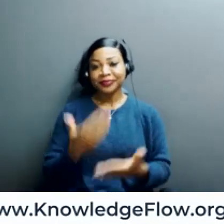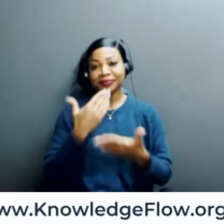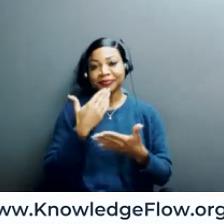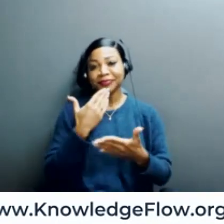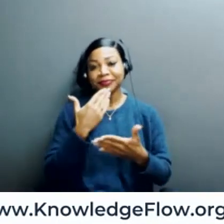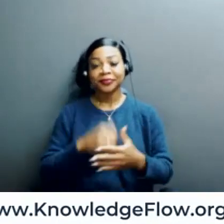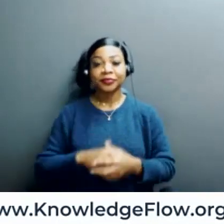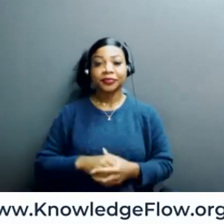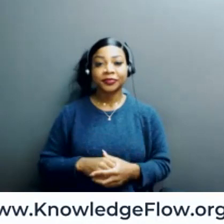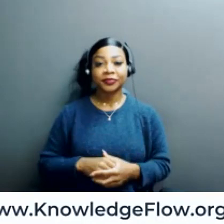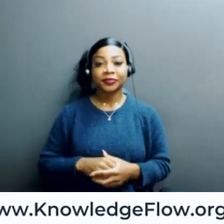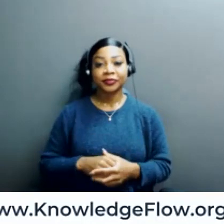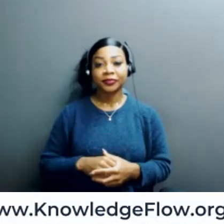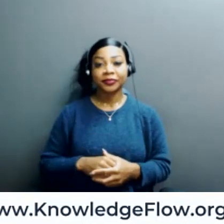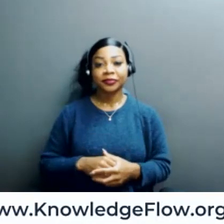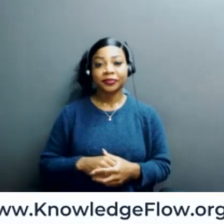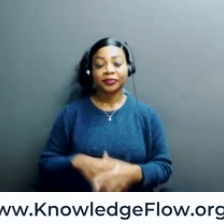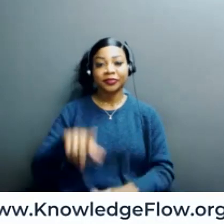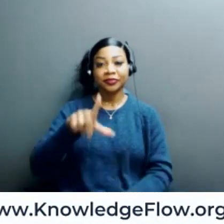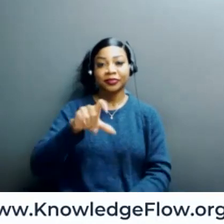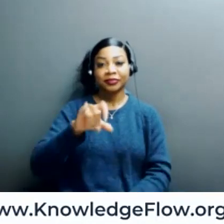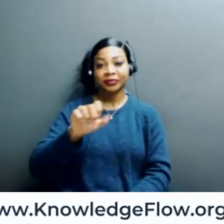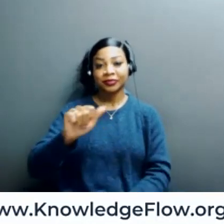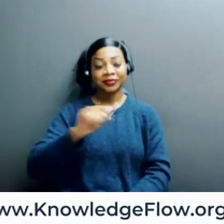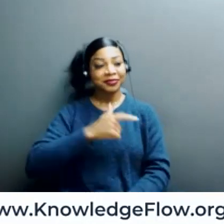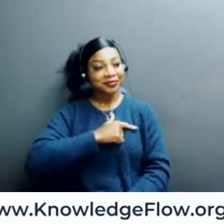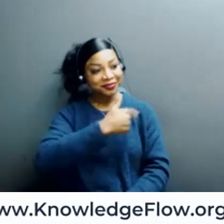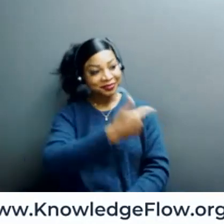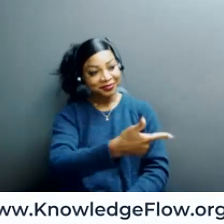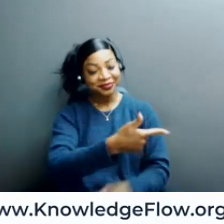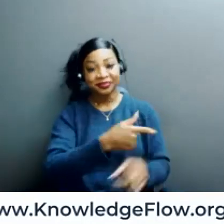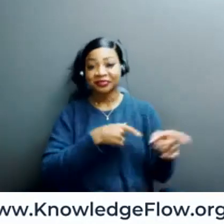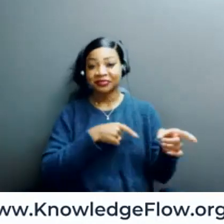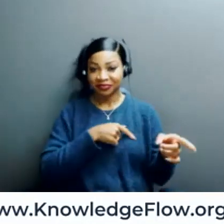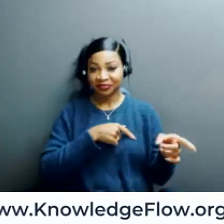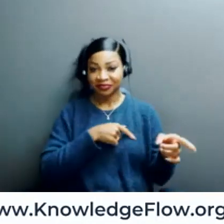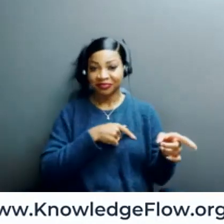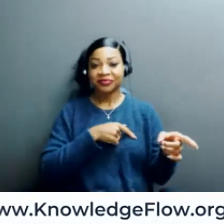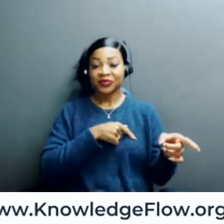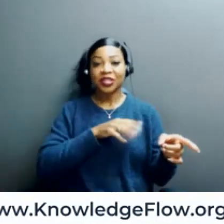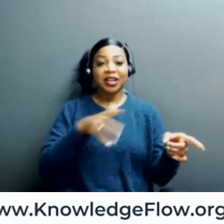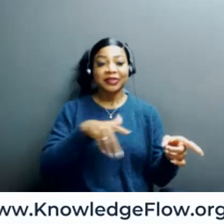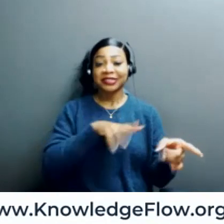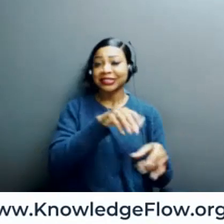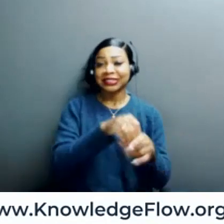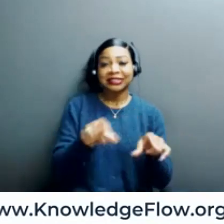well I guess I'll turn it to Lisa because Lisa is quite literally in the name of your organization uh women's cyber security